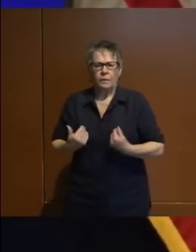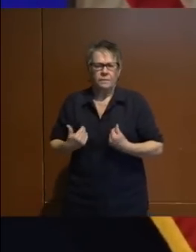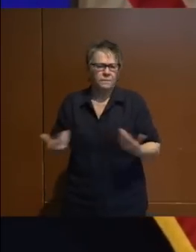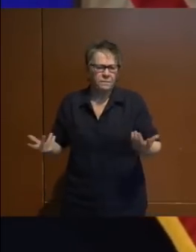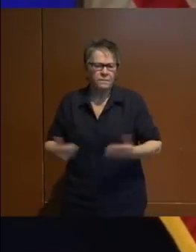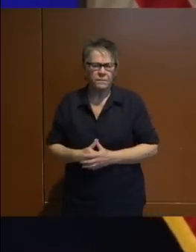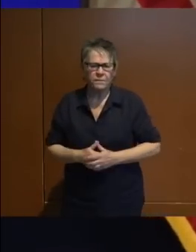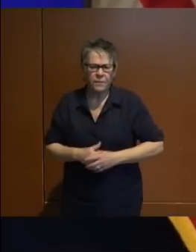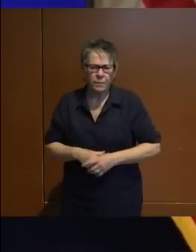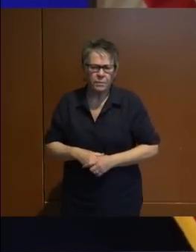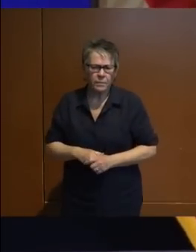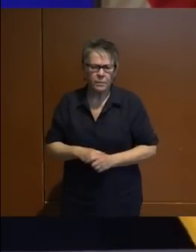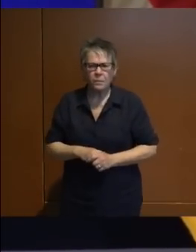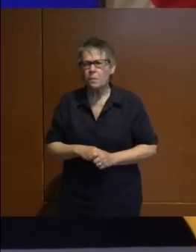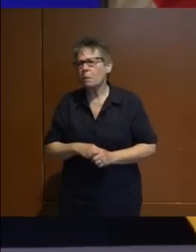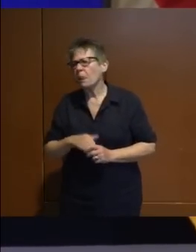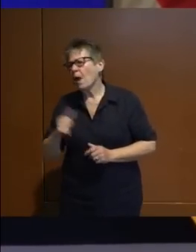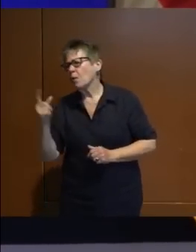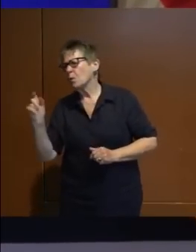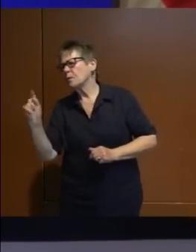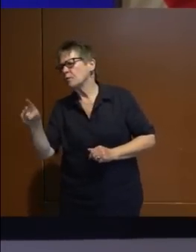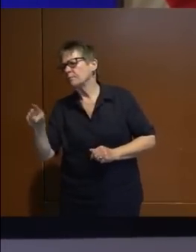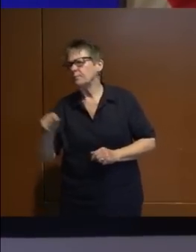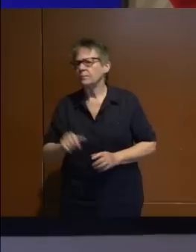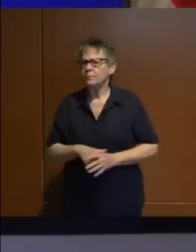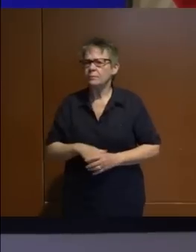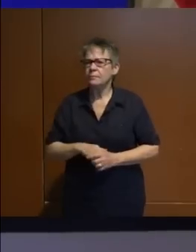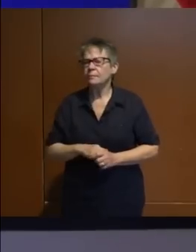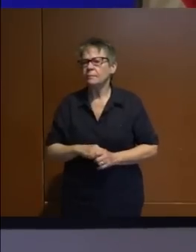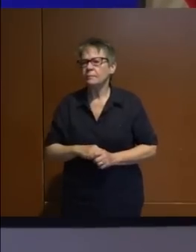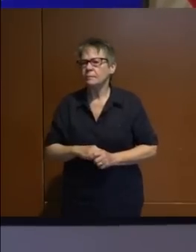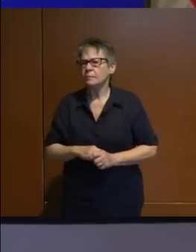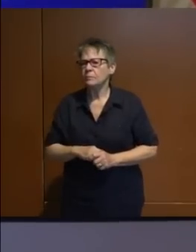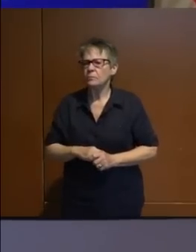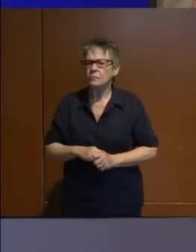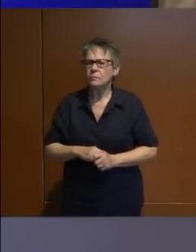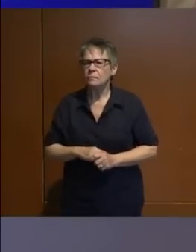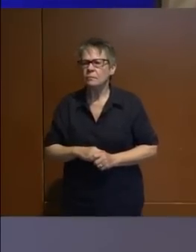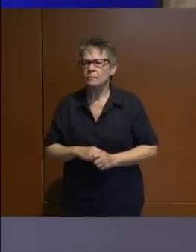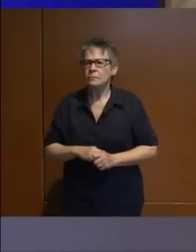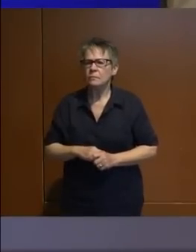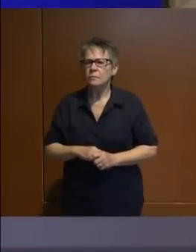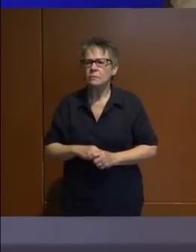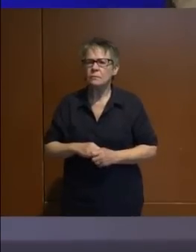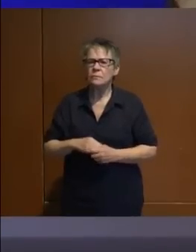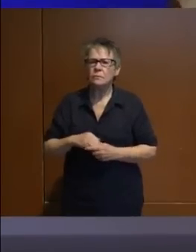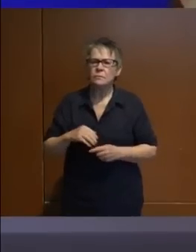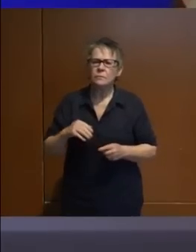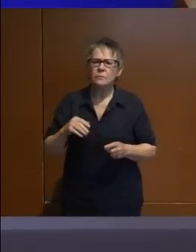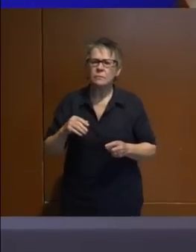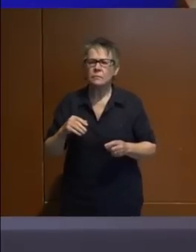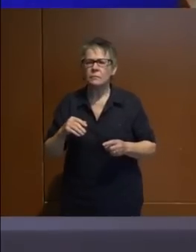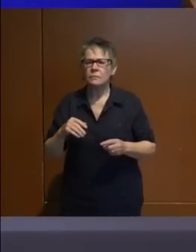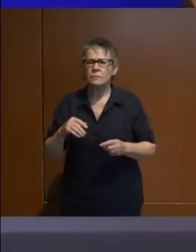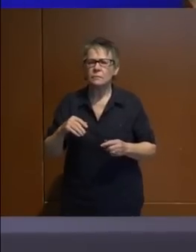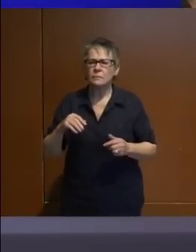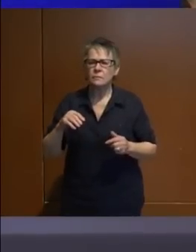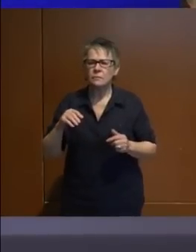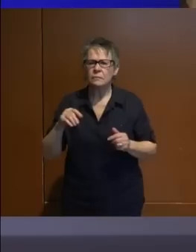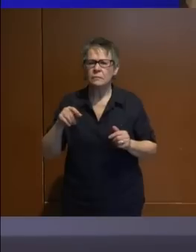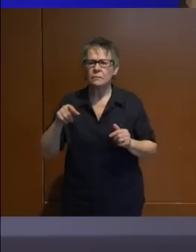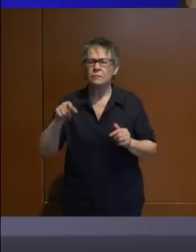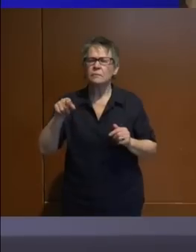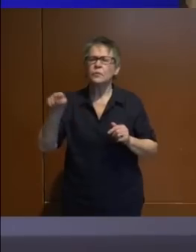the whole business about cracking down on wise guys who don't follow the regulations. Knuckleheads, excuse me. Yes.